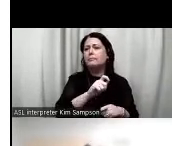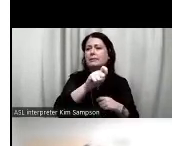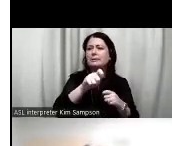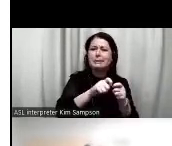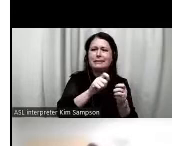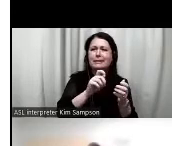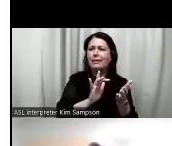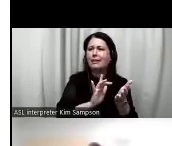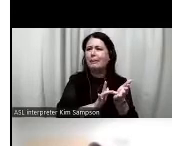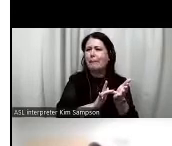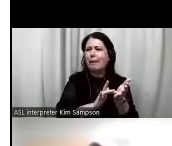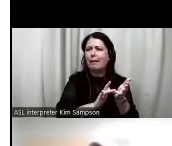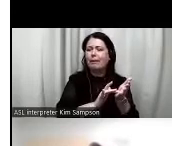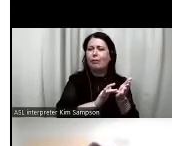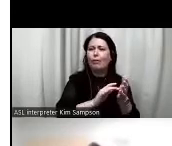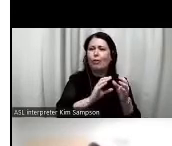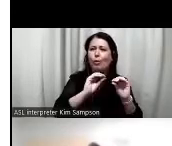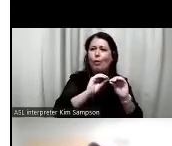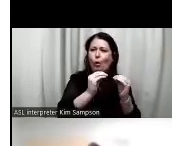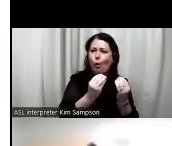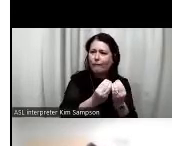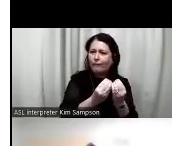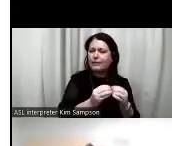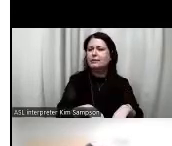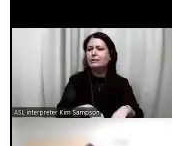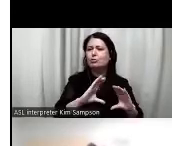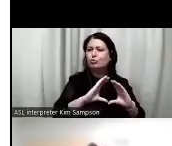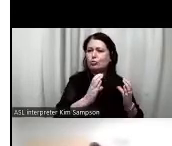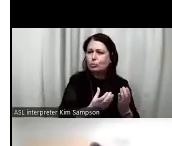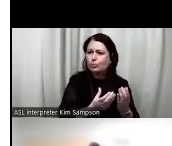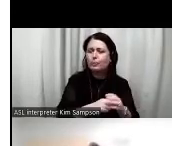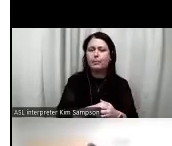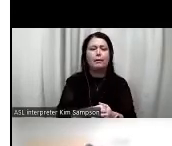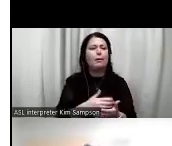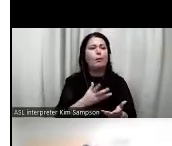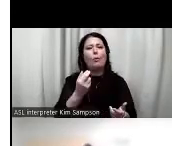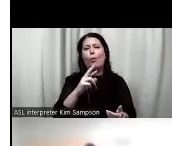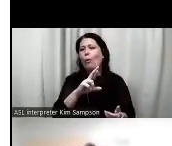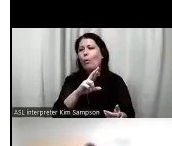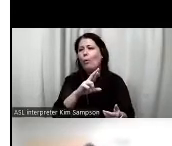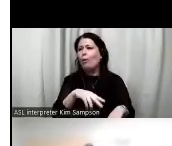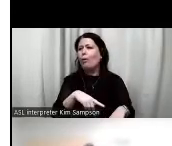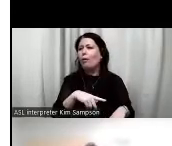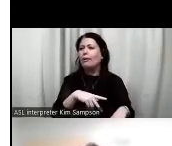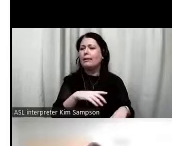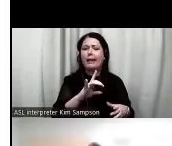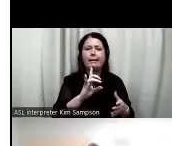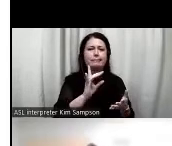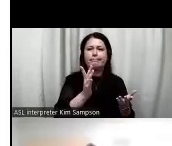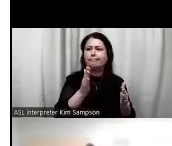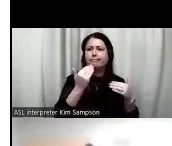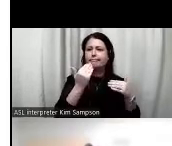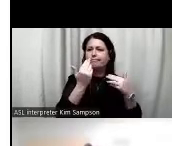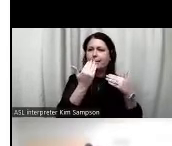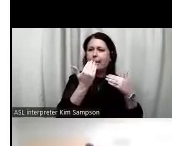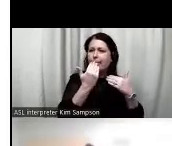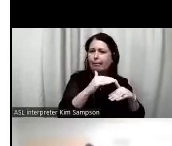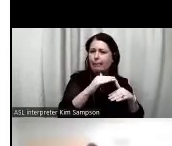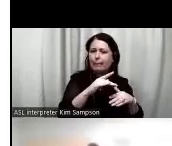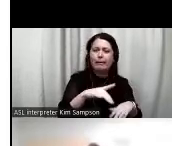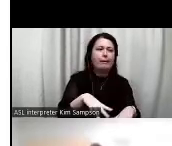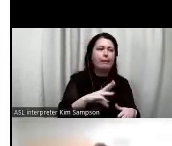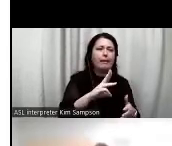medical practice, and or they may be like an 8-week program that's specifically,